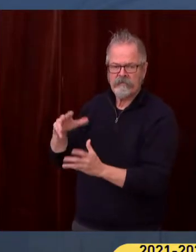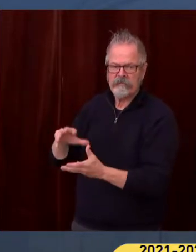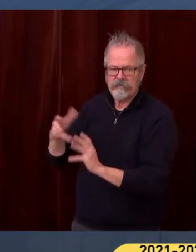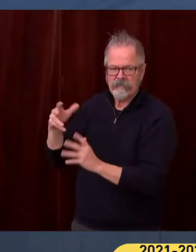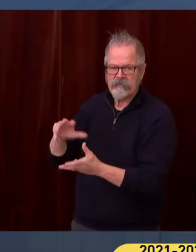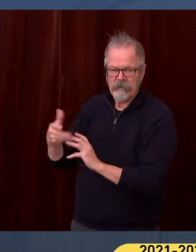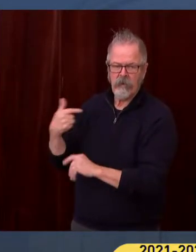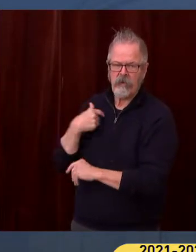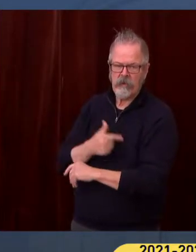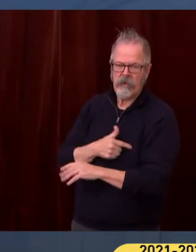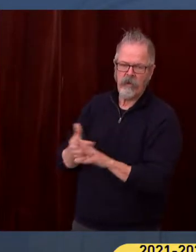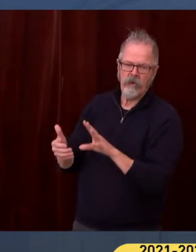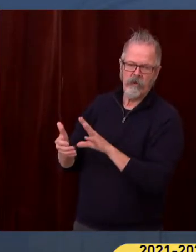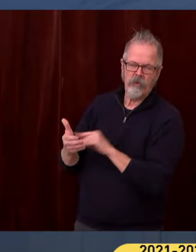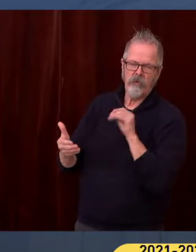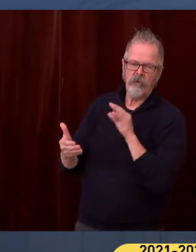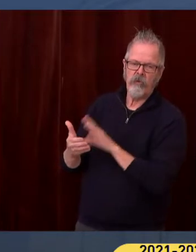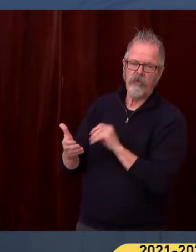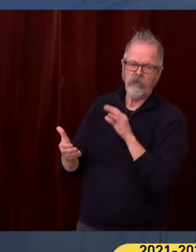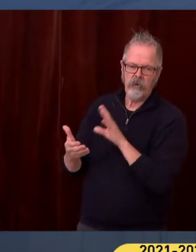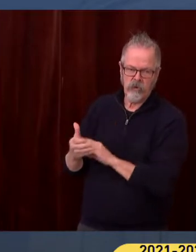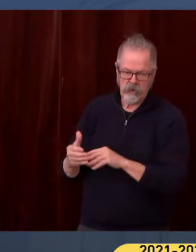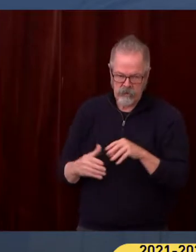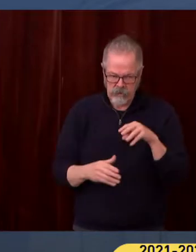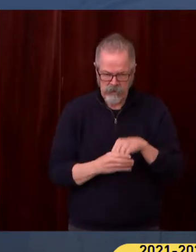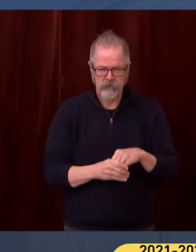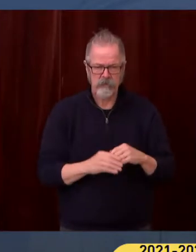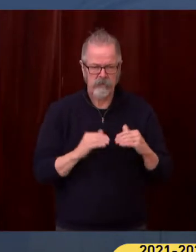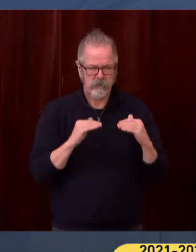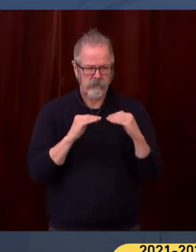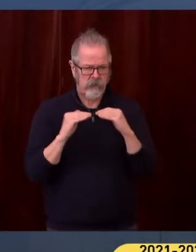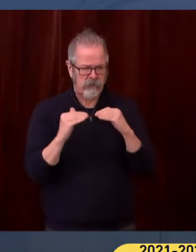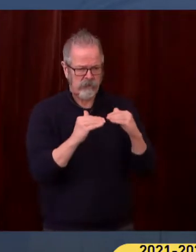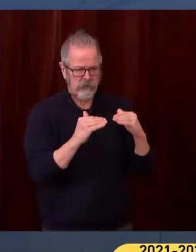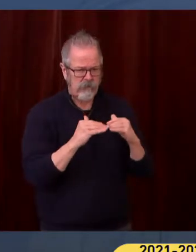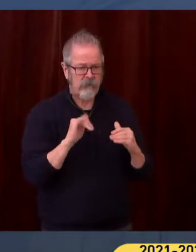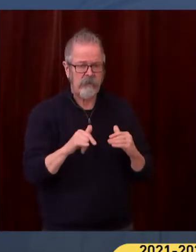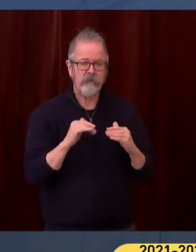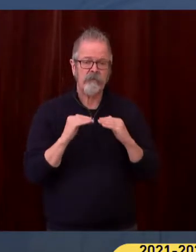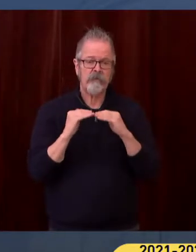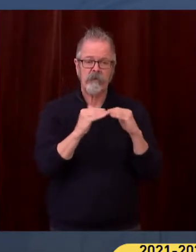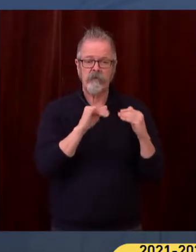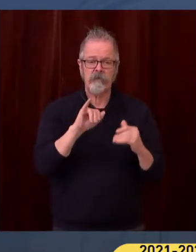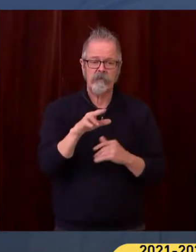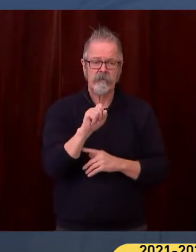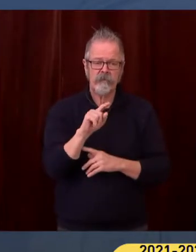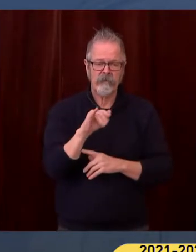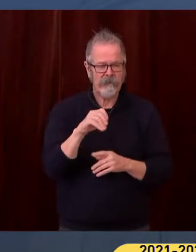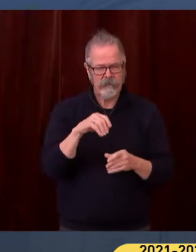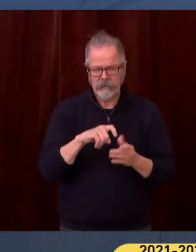it's a much improved product, and I'm pleased that our Environmental Justice Task Force helped me in that regard.